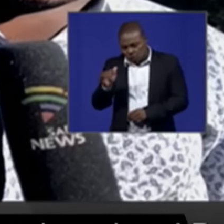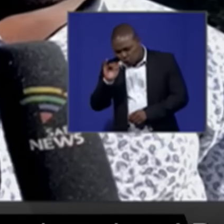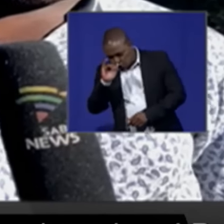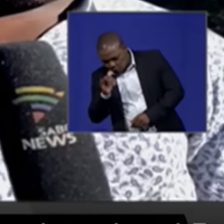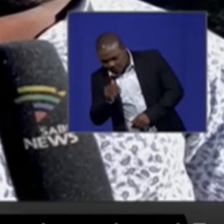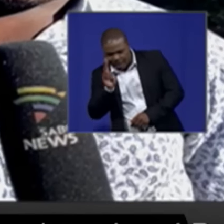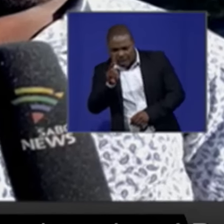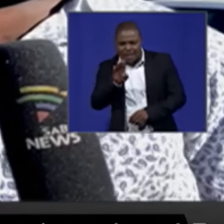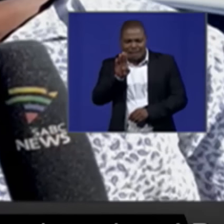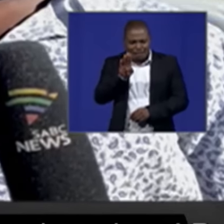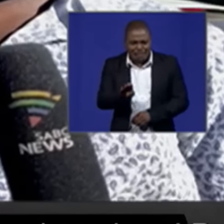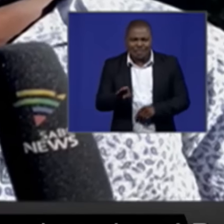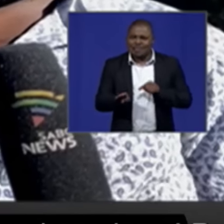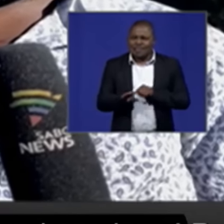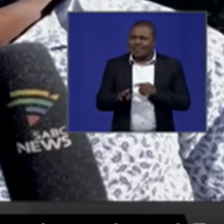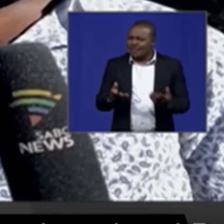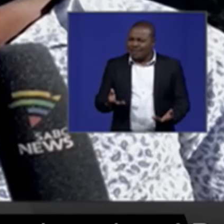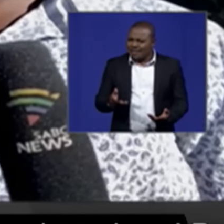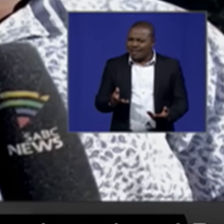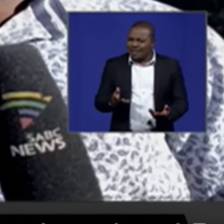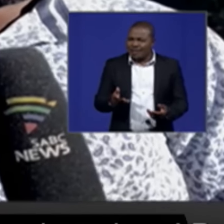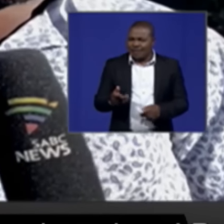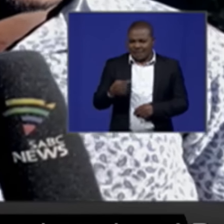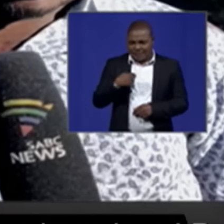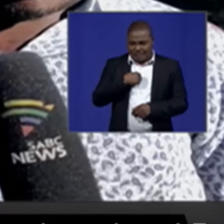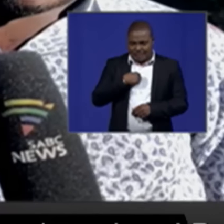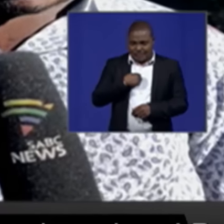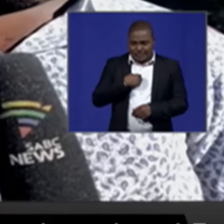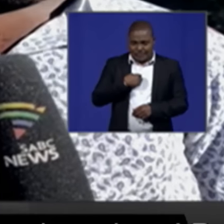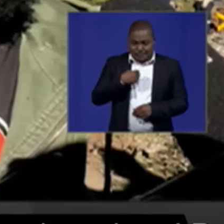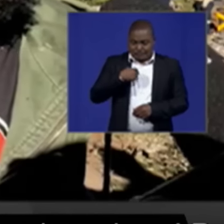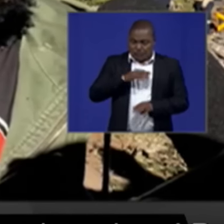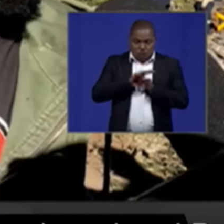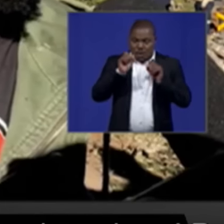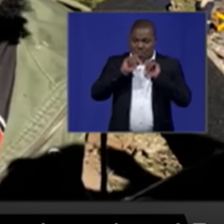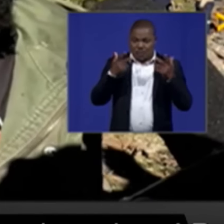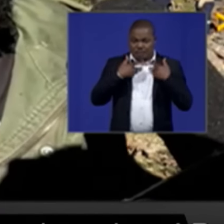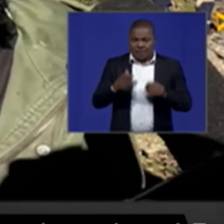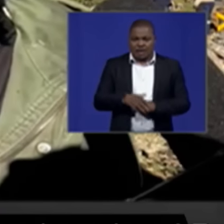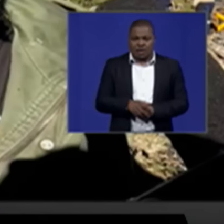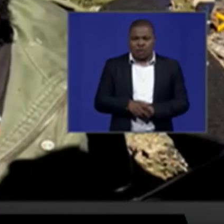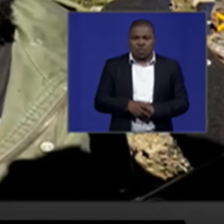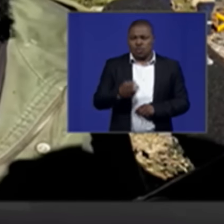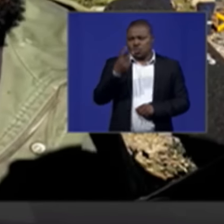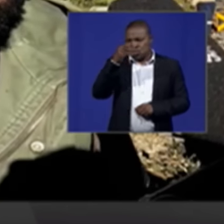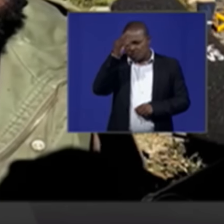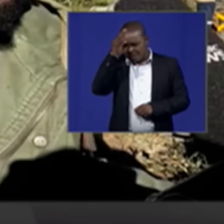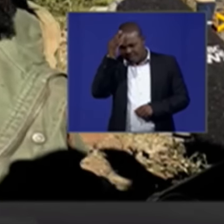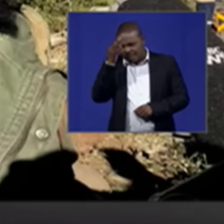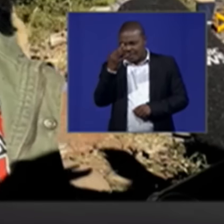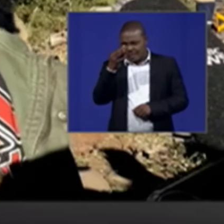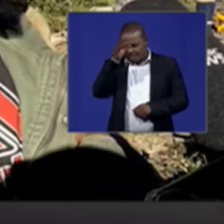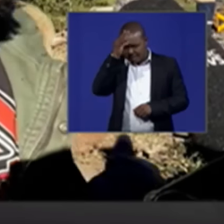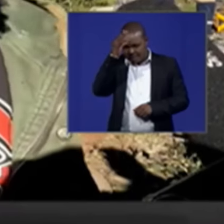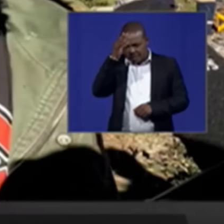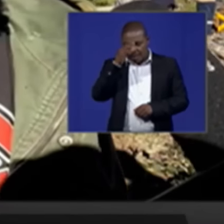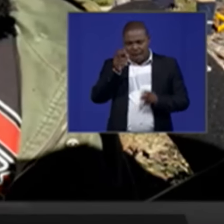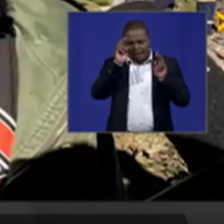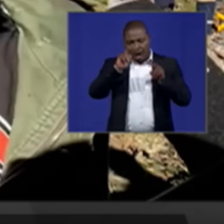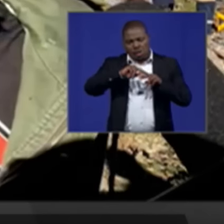brakes again. Over which, myself, I was not aware for that. Within 2 minutes or 3 minutes, the bus falling this side.